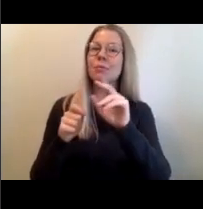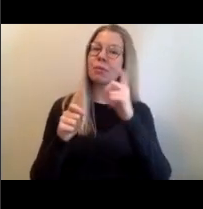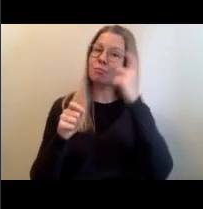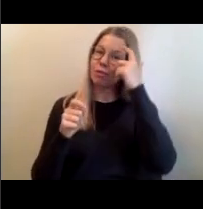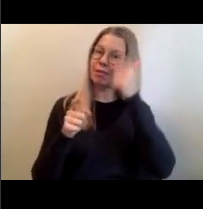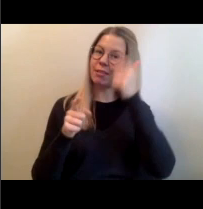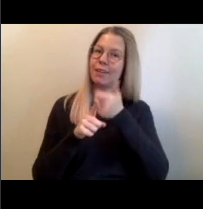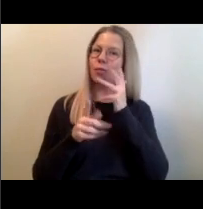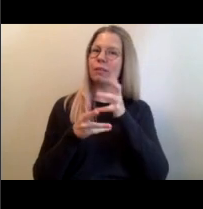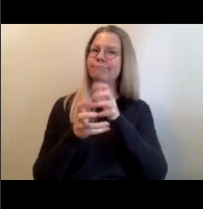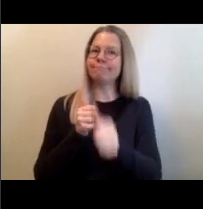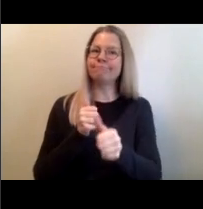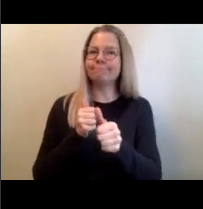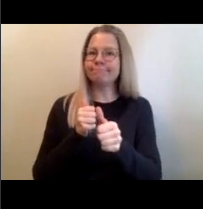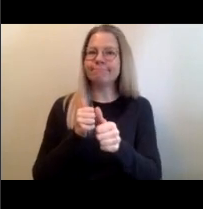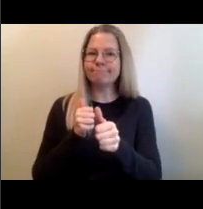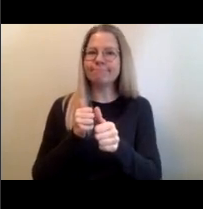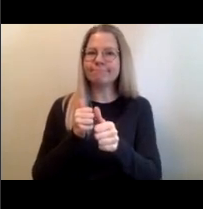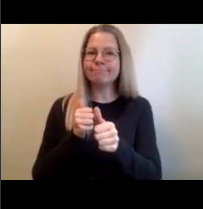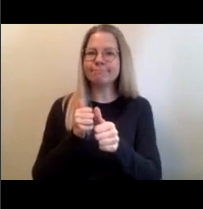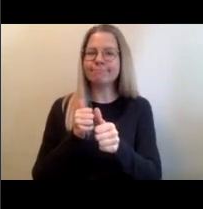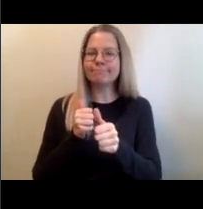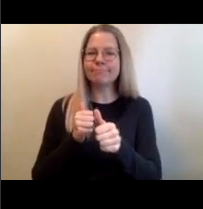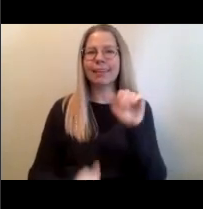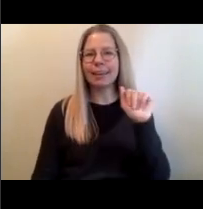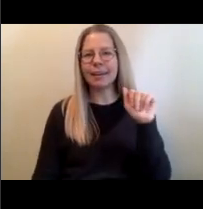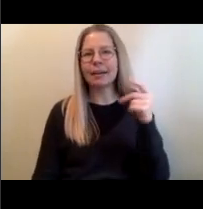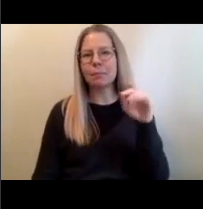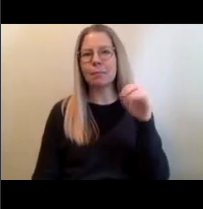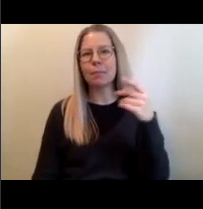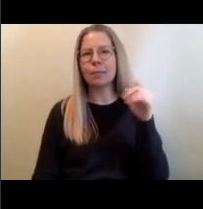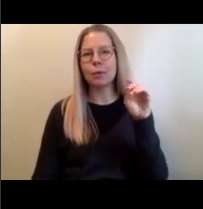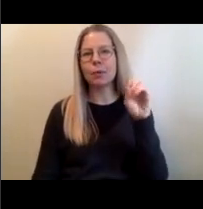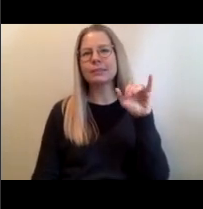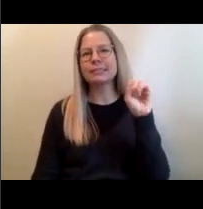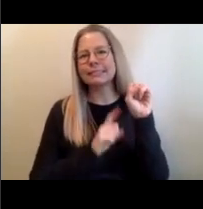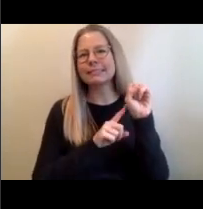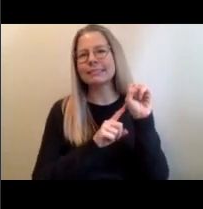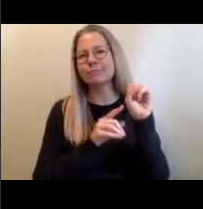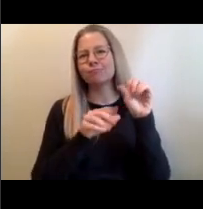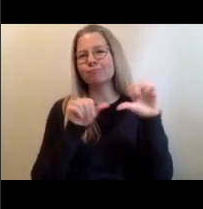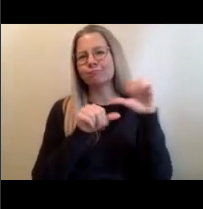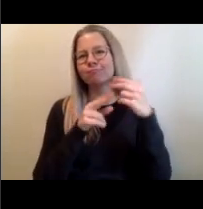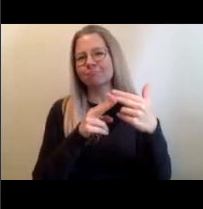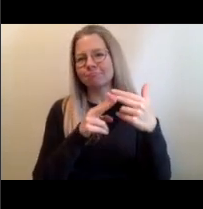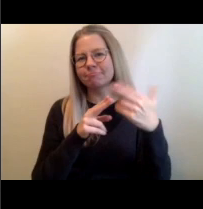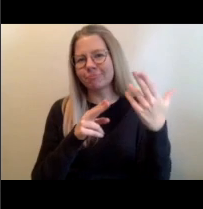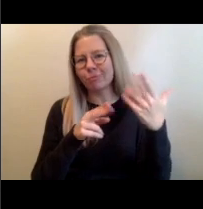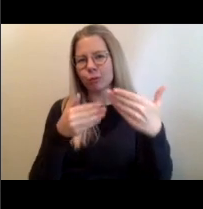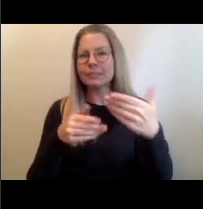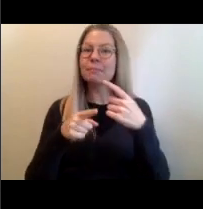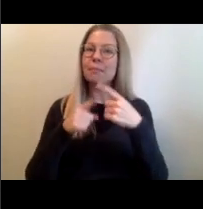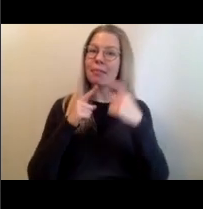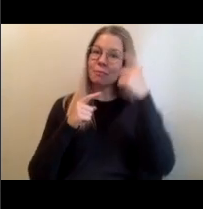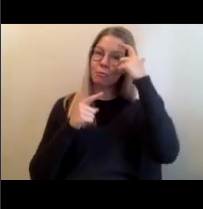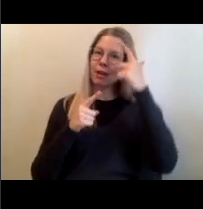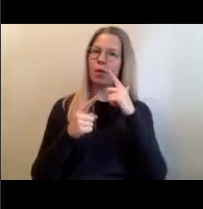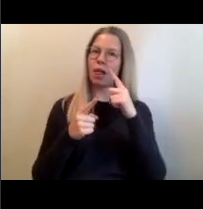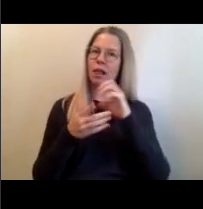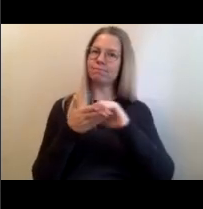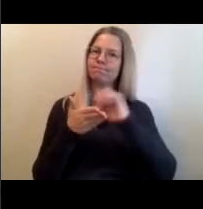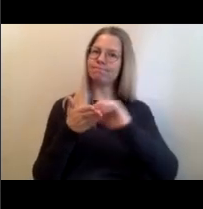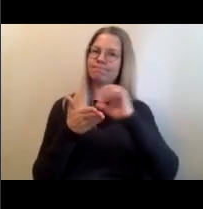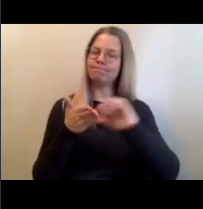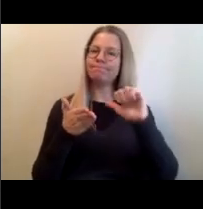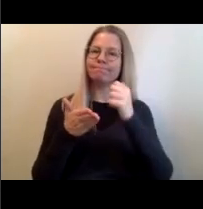so that's a process called apoptosis, but the neurons get removed. And what you end up with is quite literally a hole